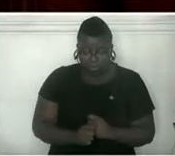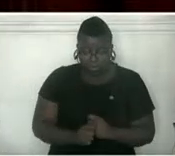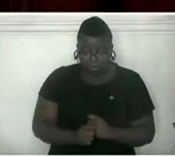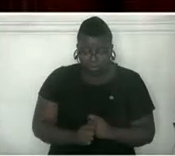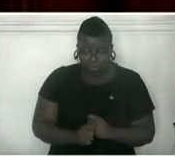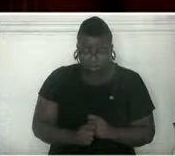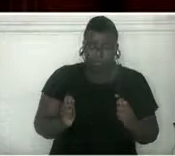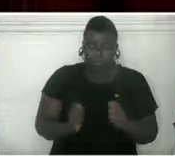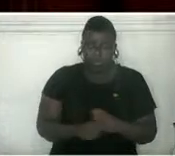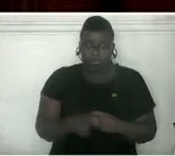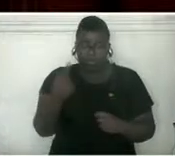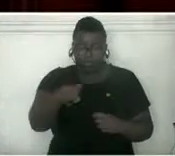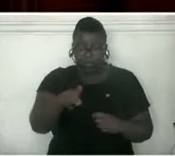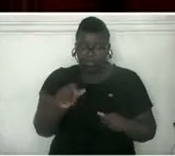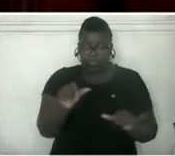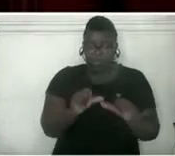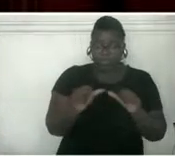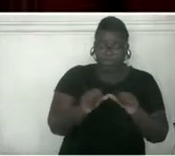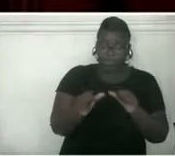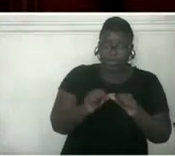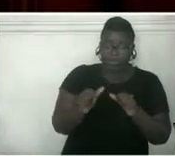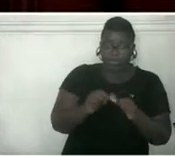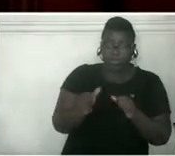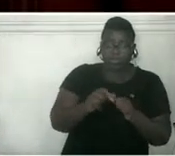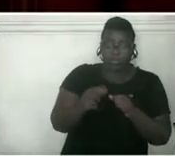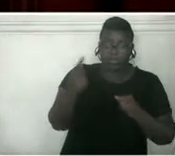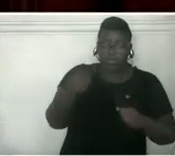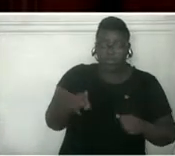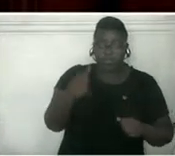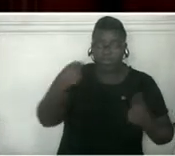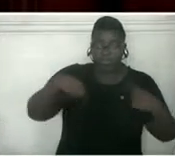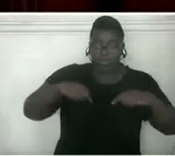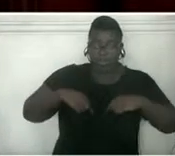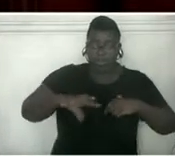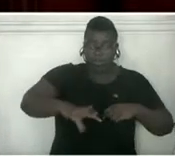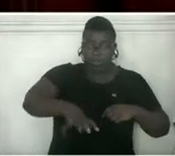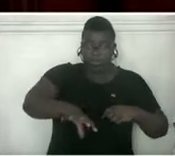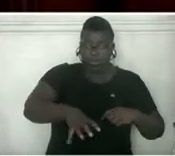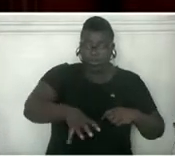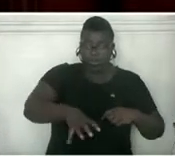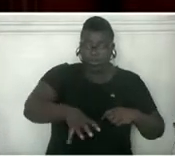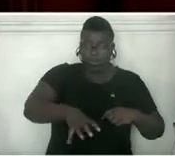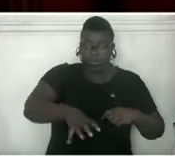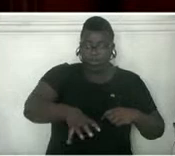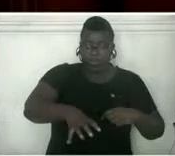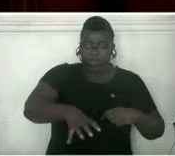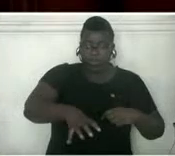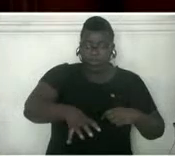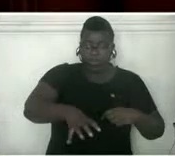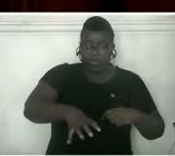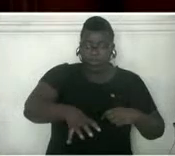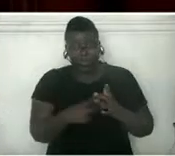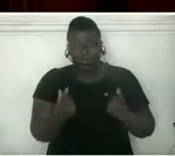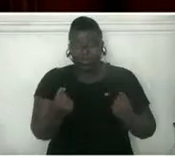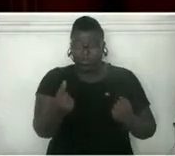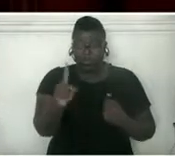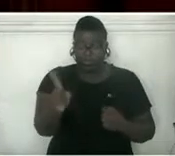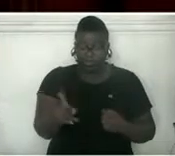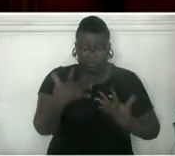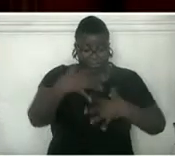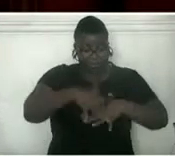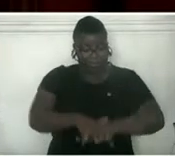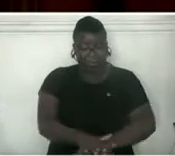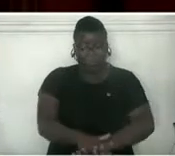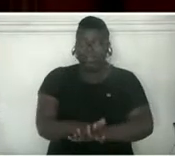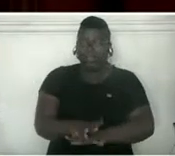adversaries for the betterment of our province. This requires that we accelerate